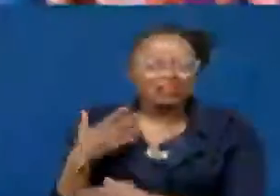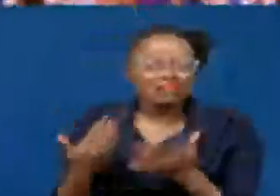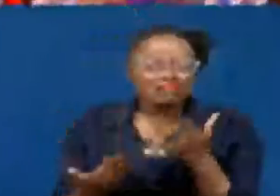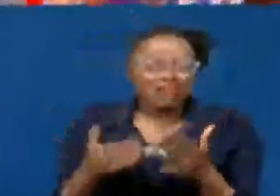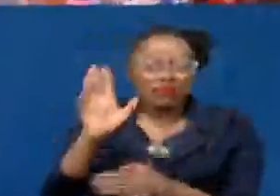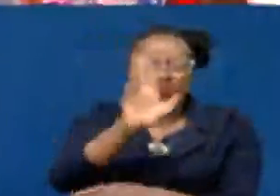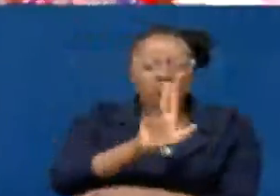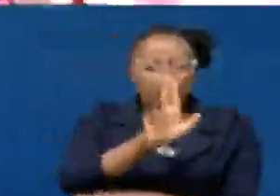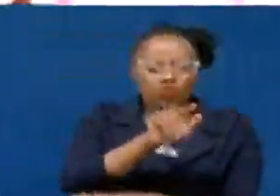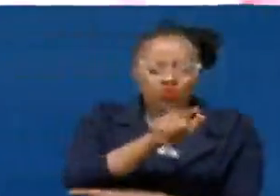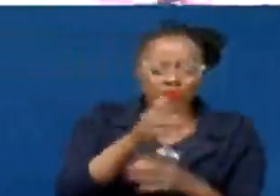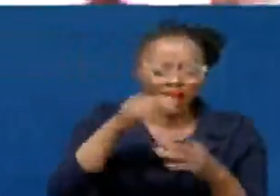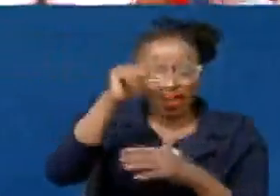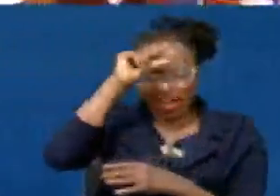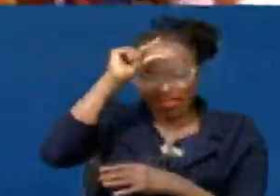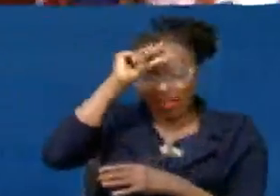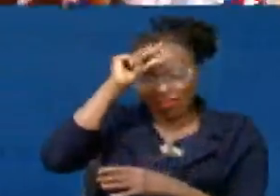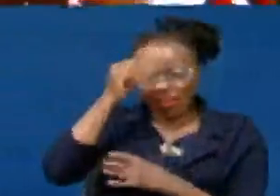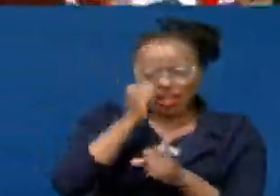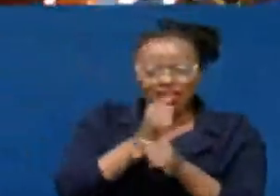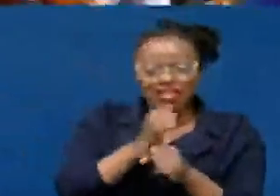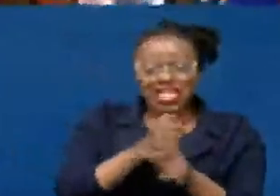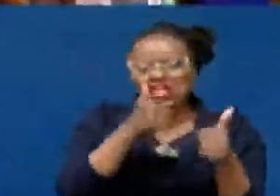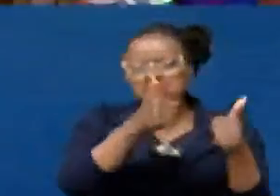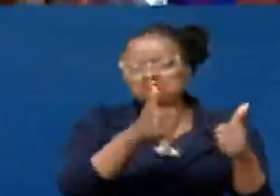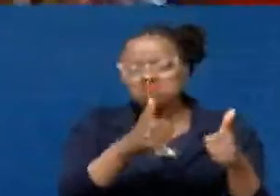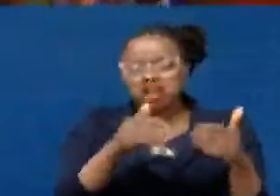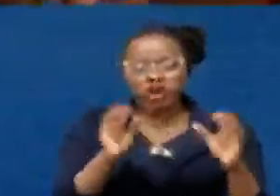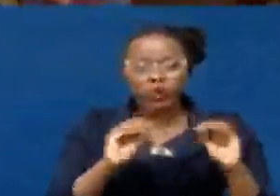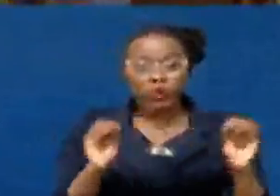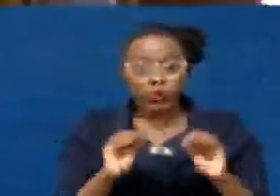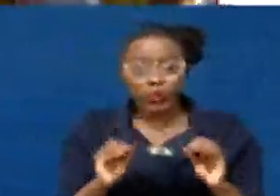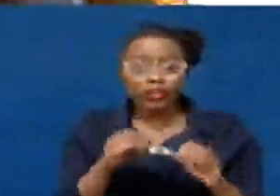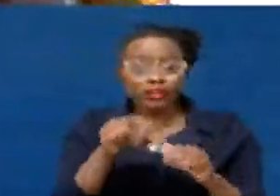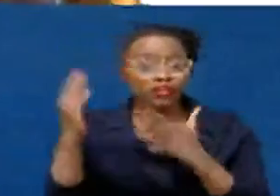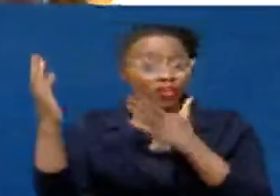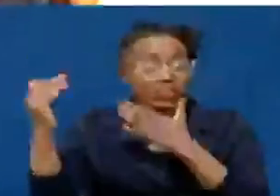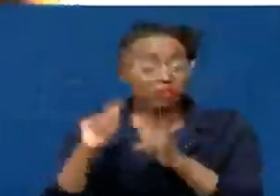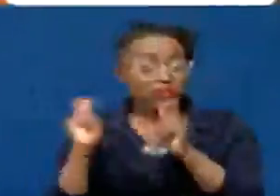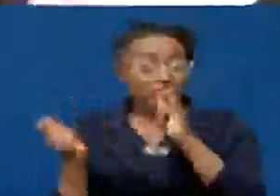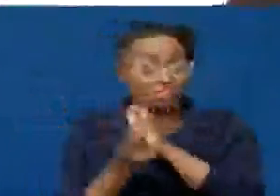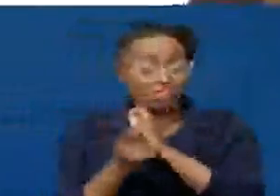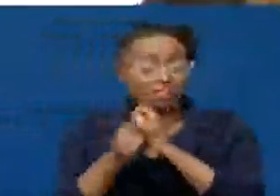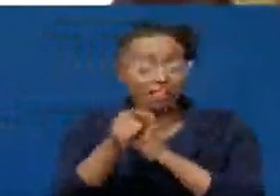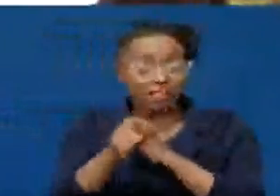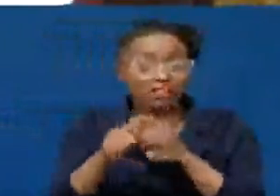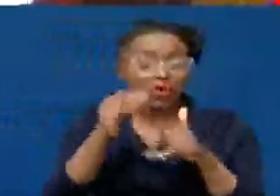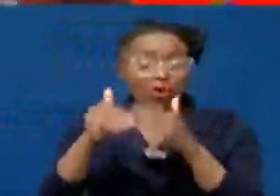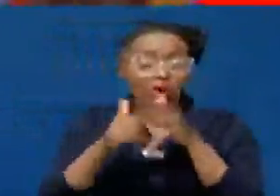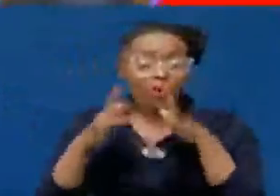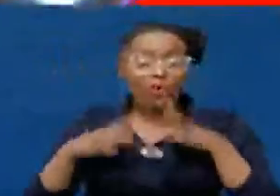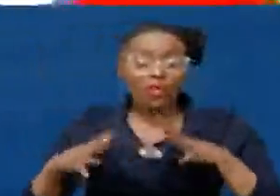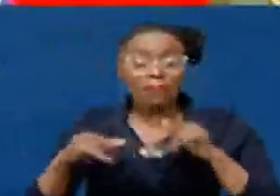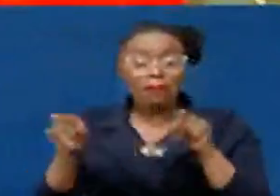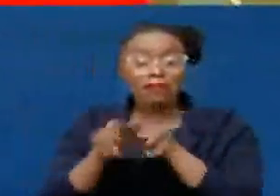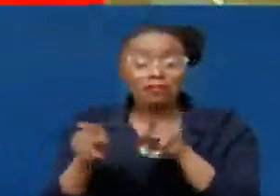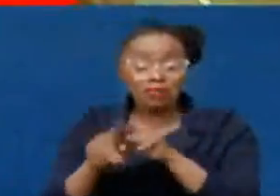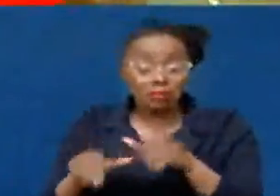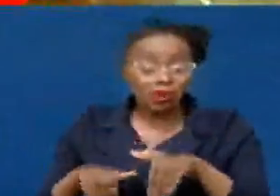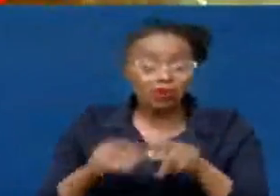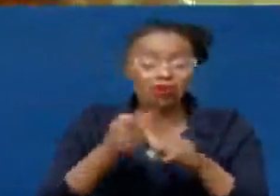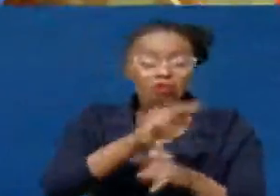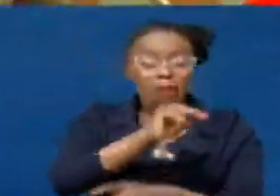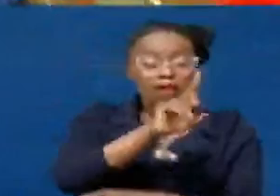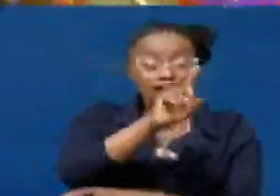Uhuru Kenyatta administration, you know, didn't do as well as expected. Are they going to expect changes with this one when everybody is singing the same tune from